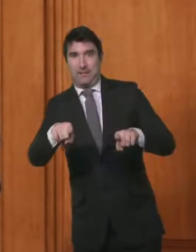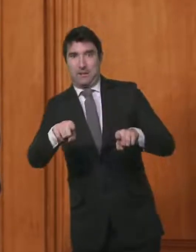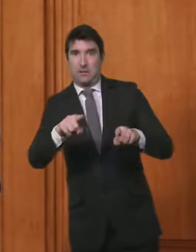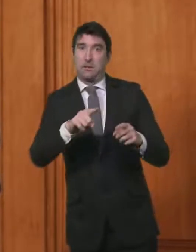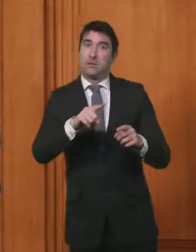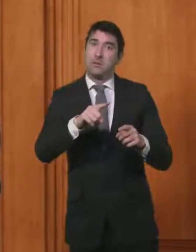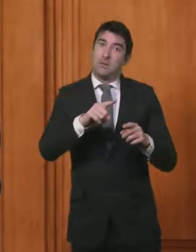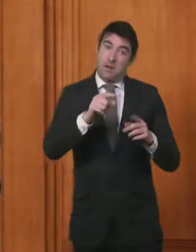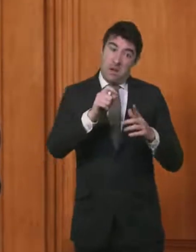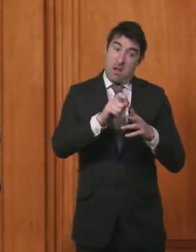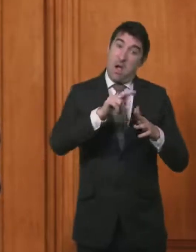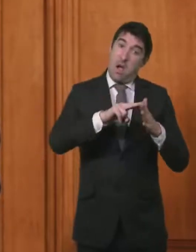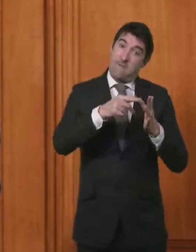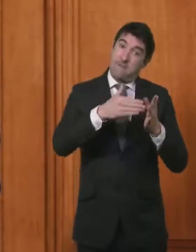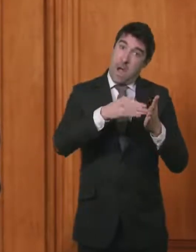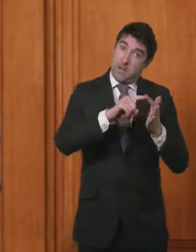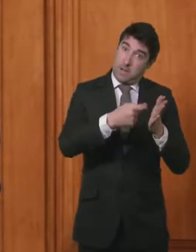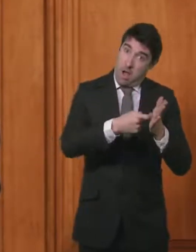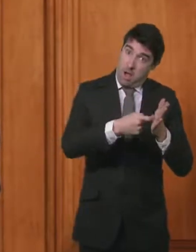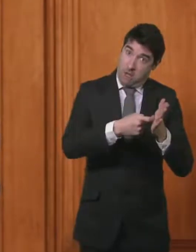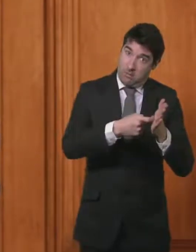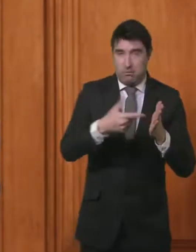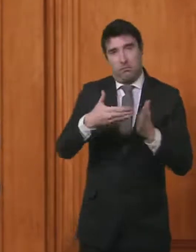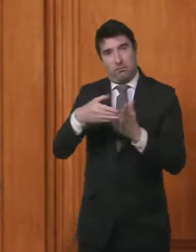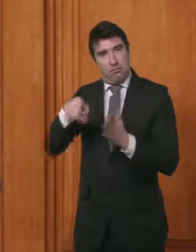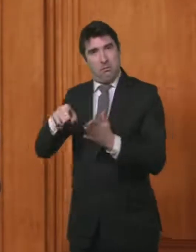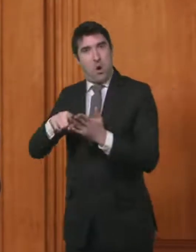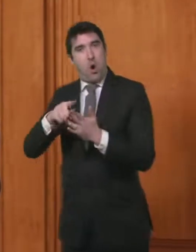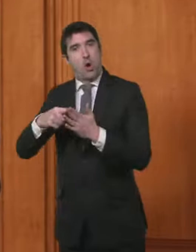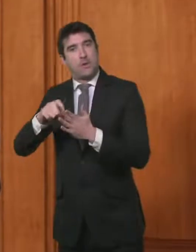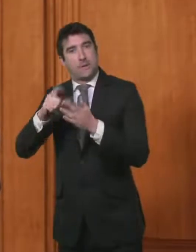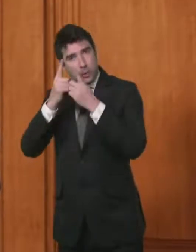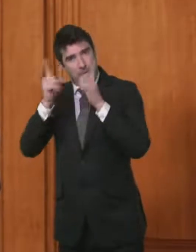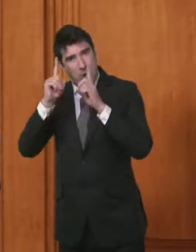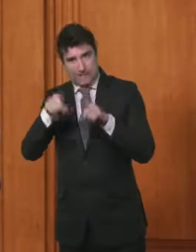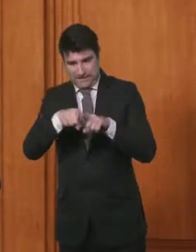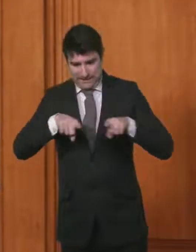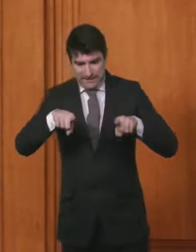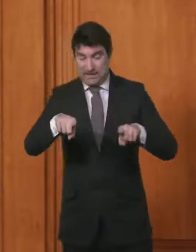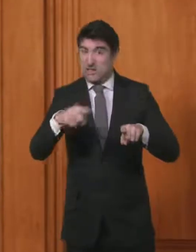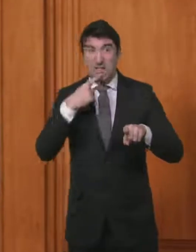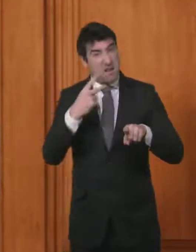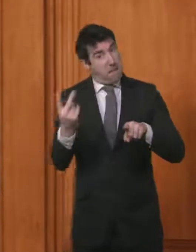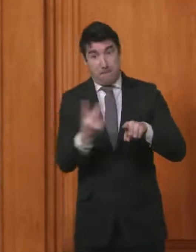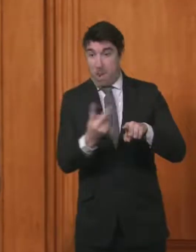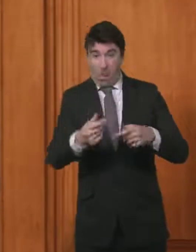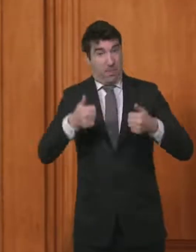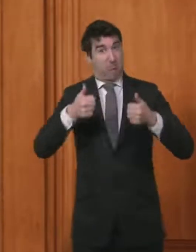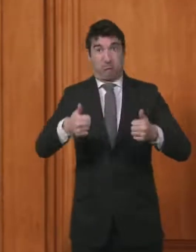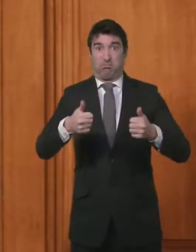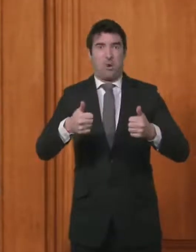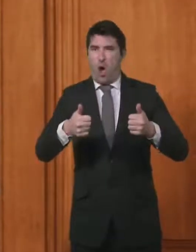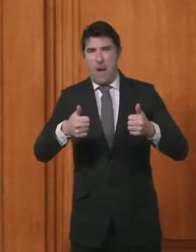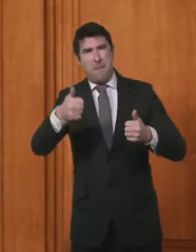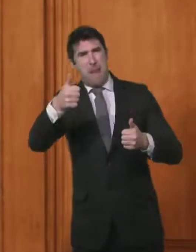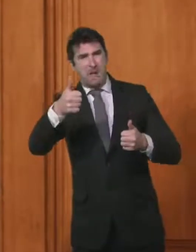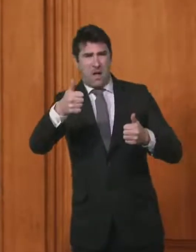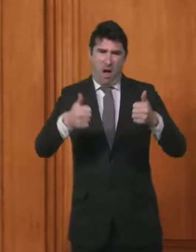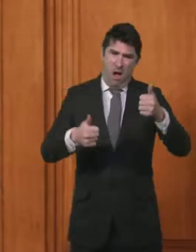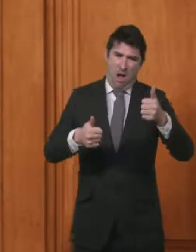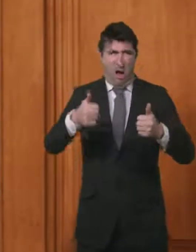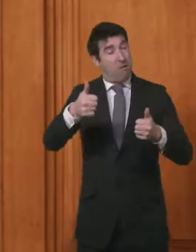with no major distinctions between them. Now, I want to caution